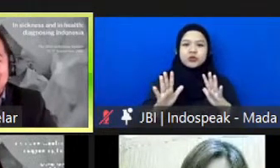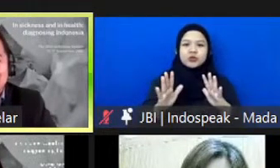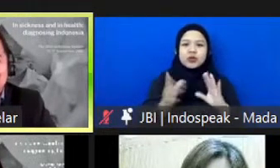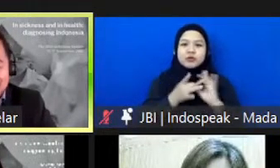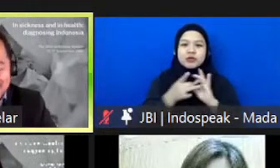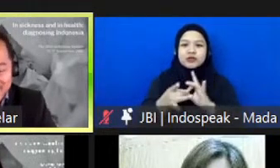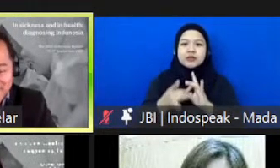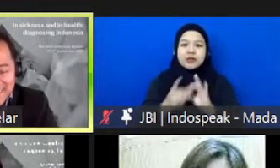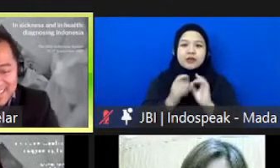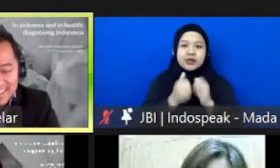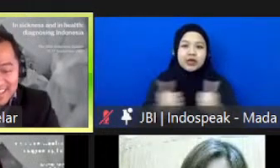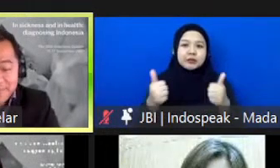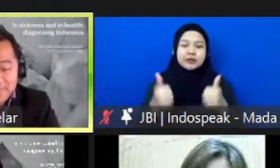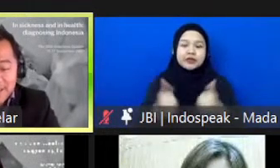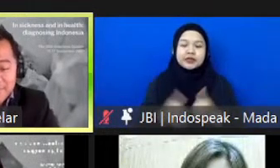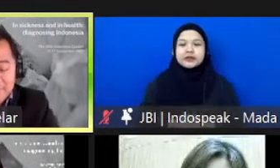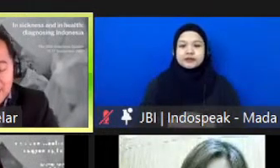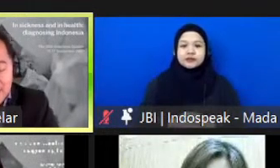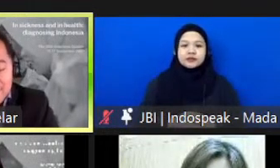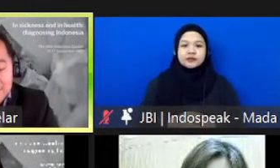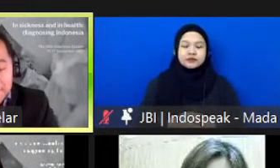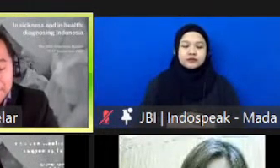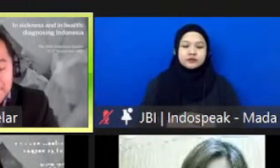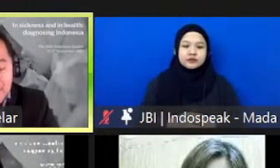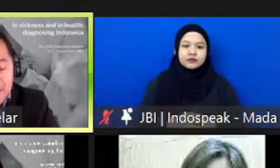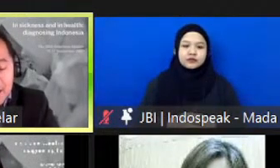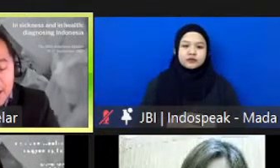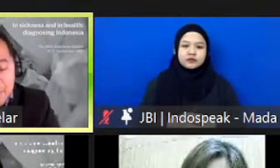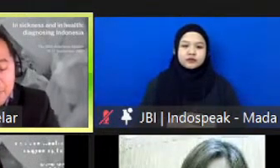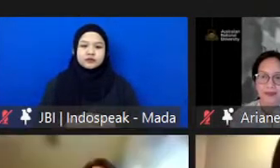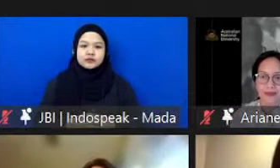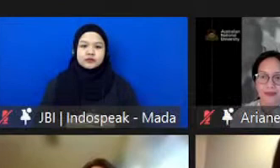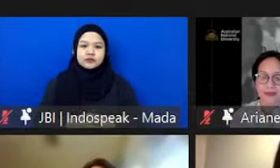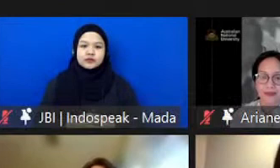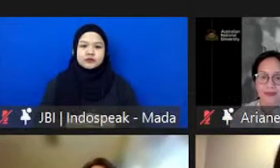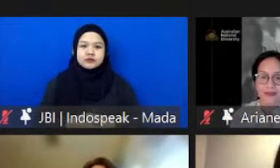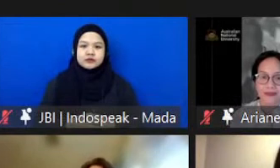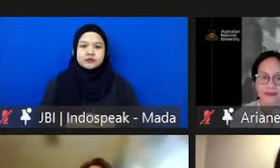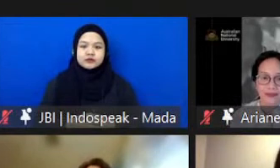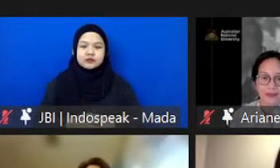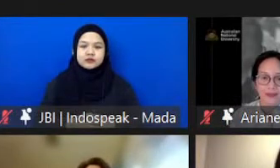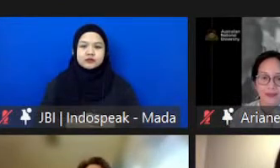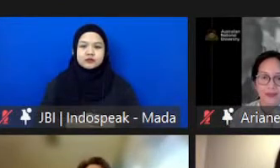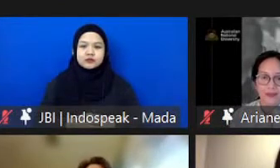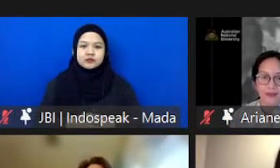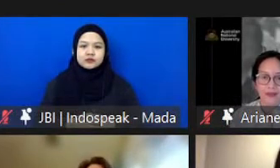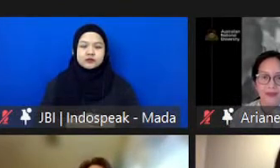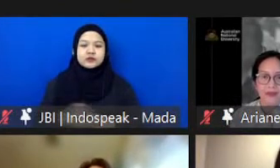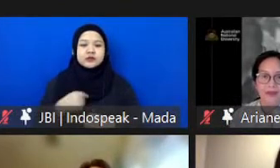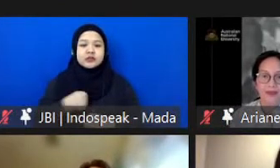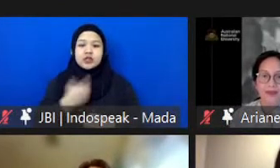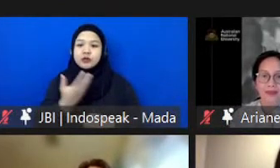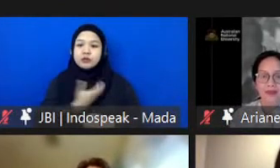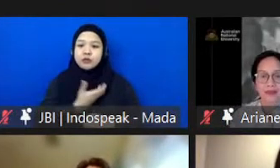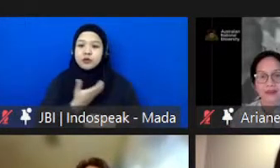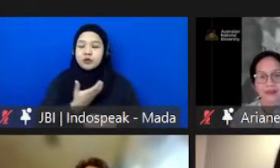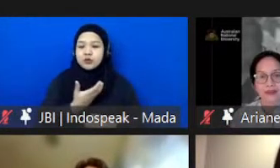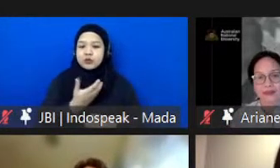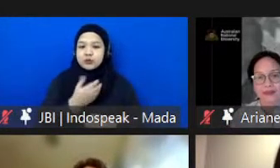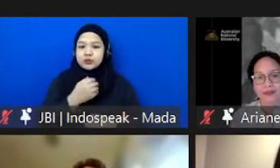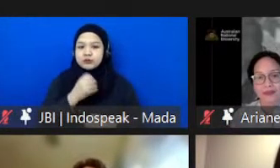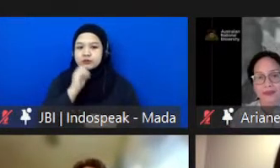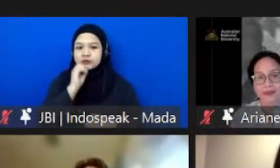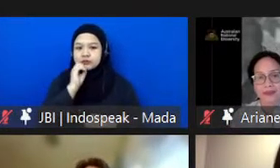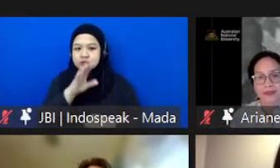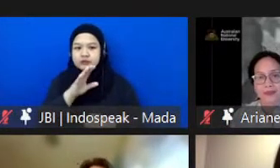Ririn. And so before I end this session, I'd like to mention that the